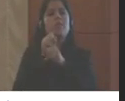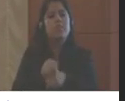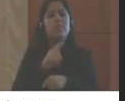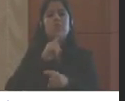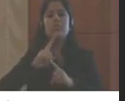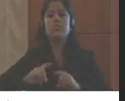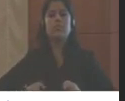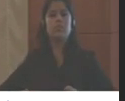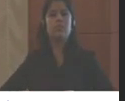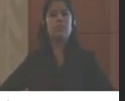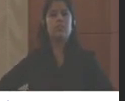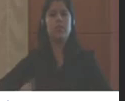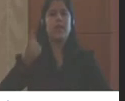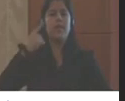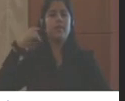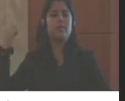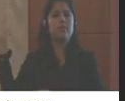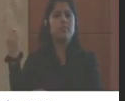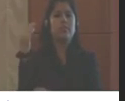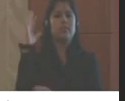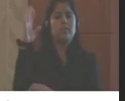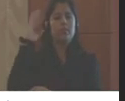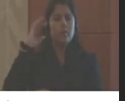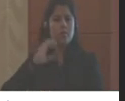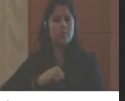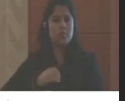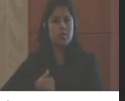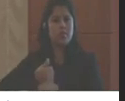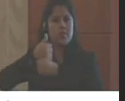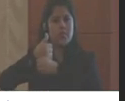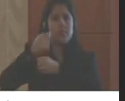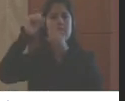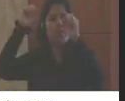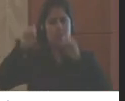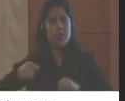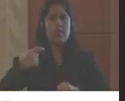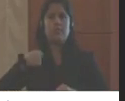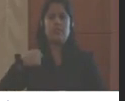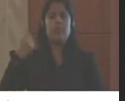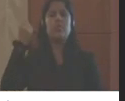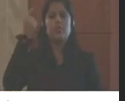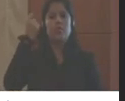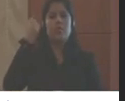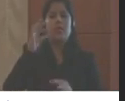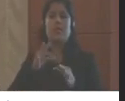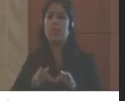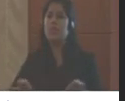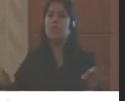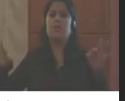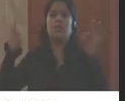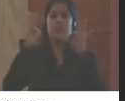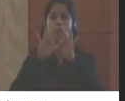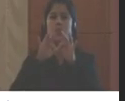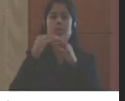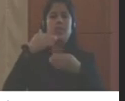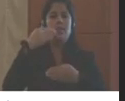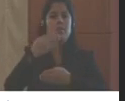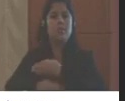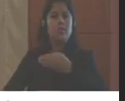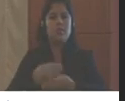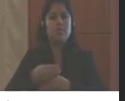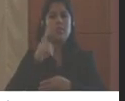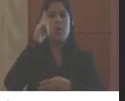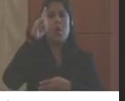phenomena and only allows to establish monitoring and warnings for local authorities. We are aware of the importance